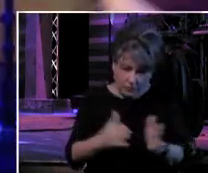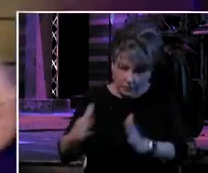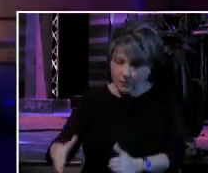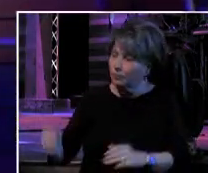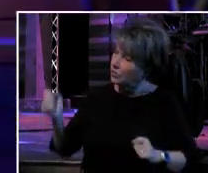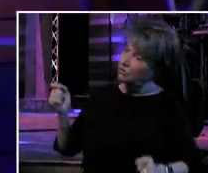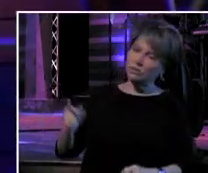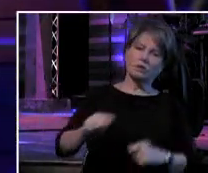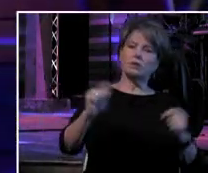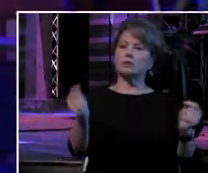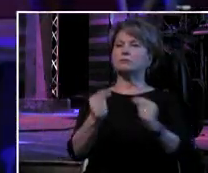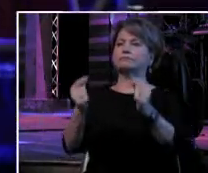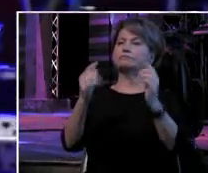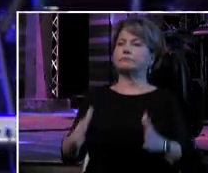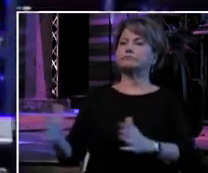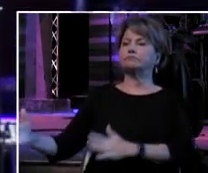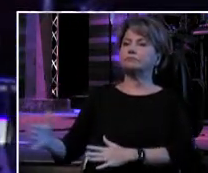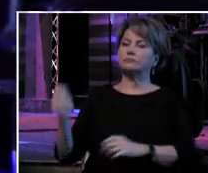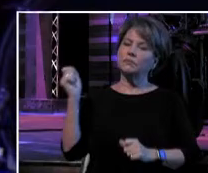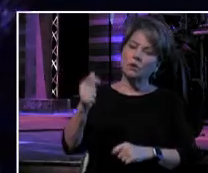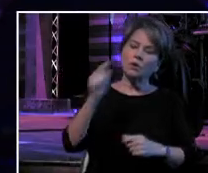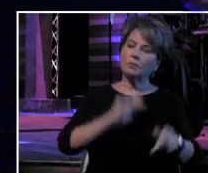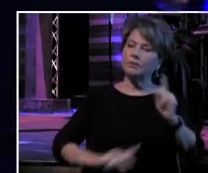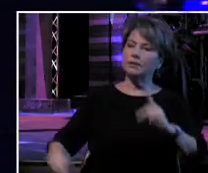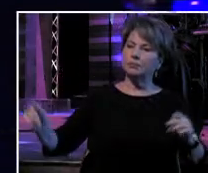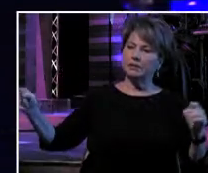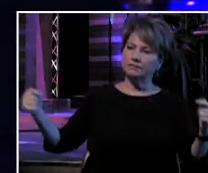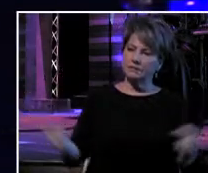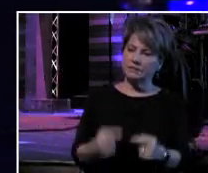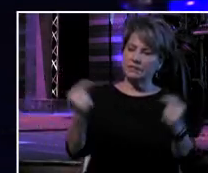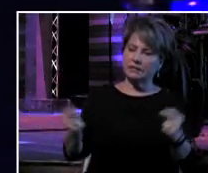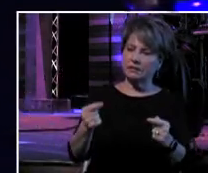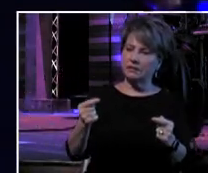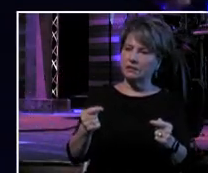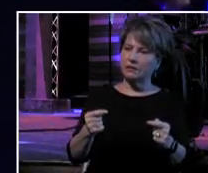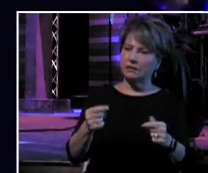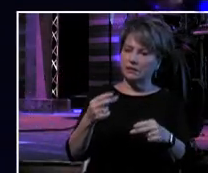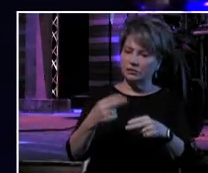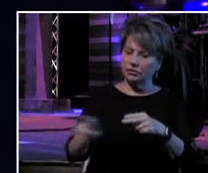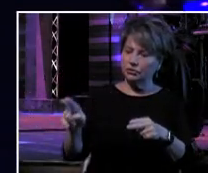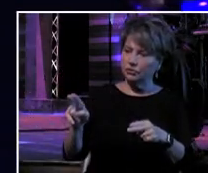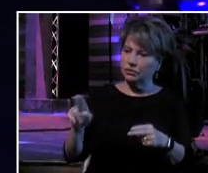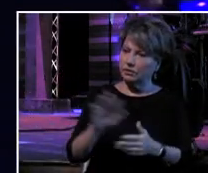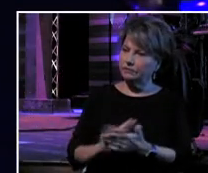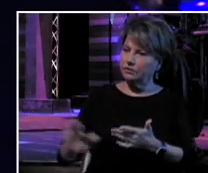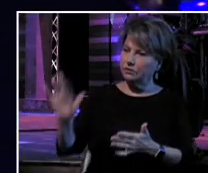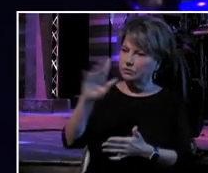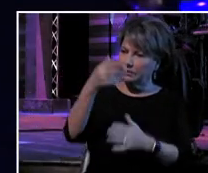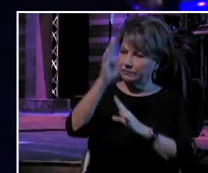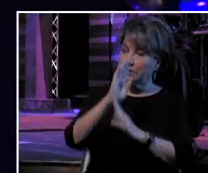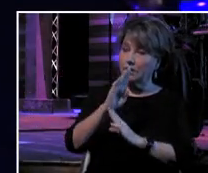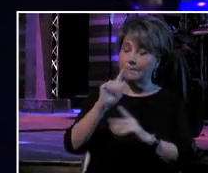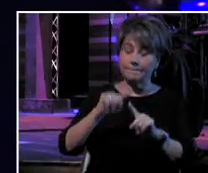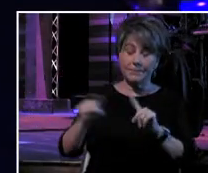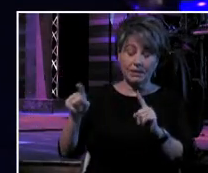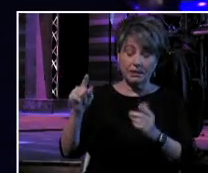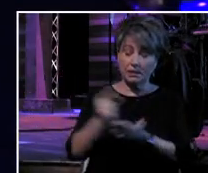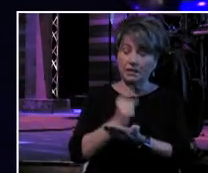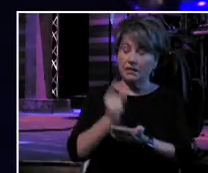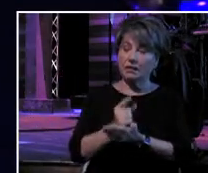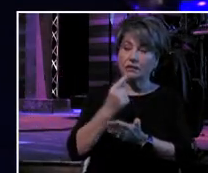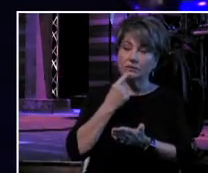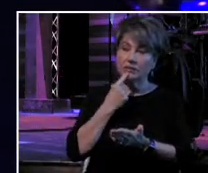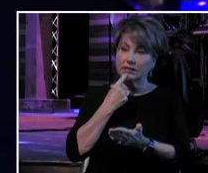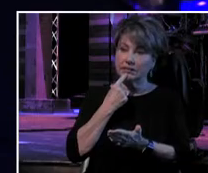all sinners. The law says all have sinned and fall short of the glory of God. But the gospel says we are sinners, but Christ saved us.